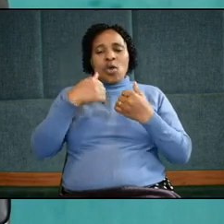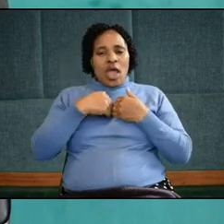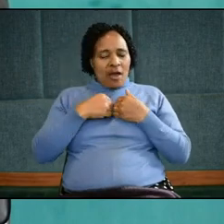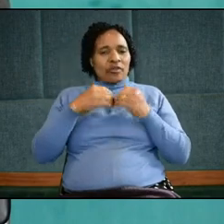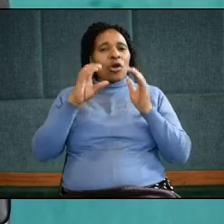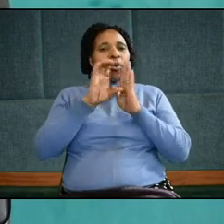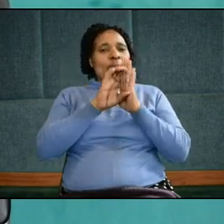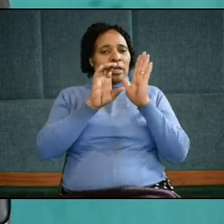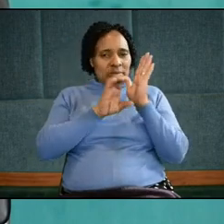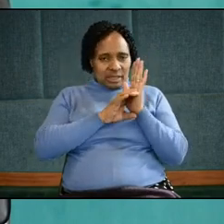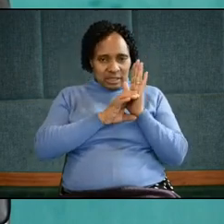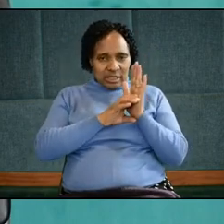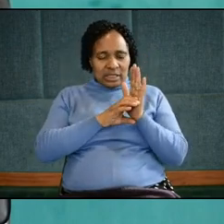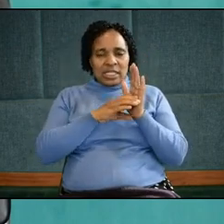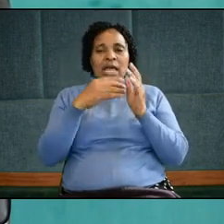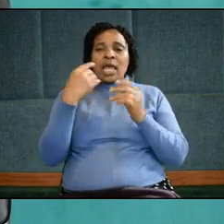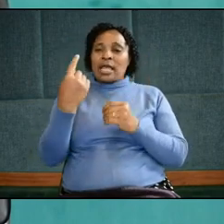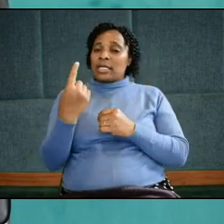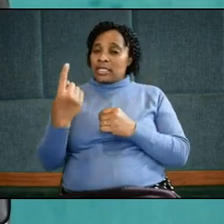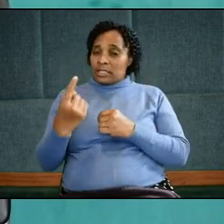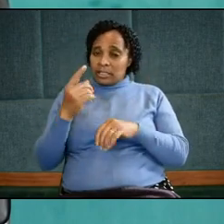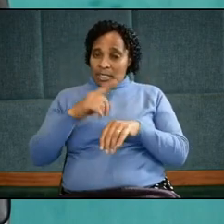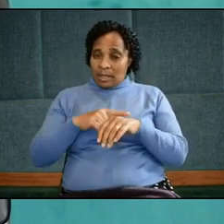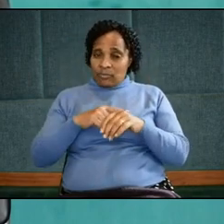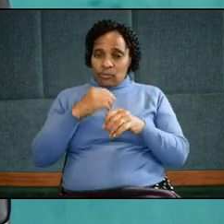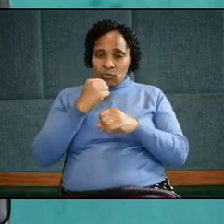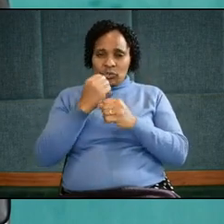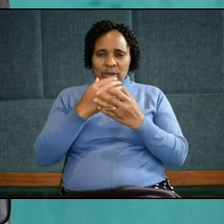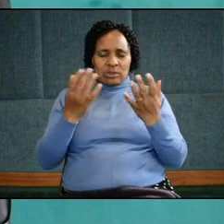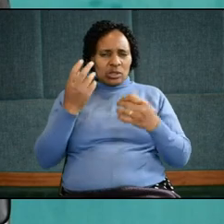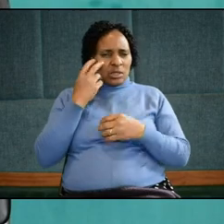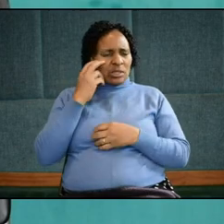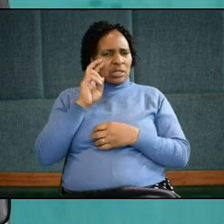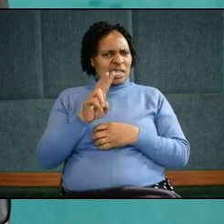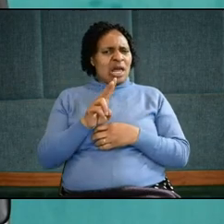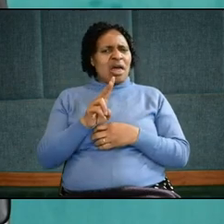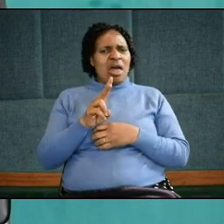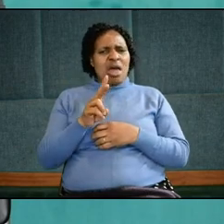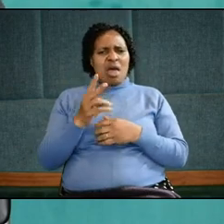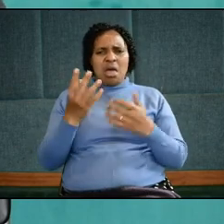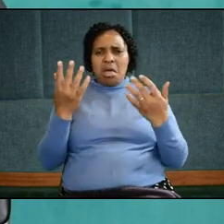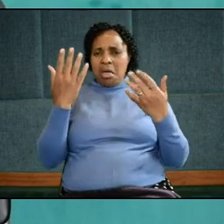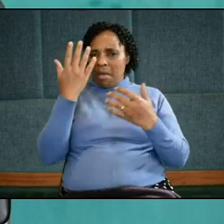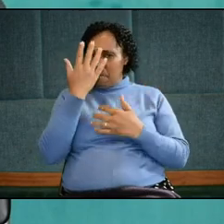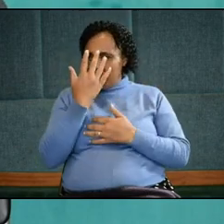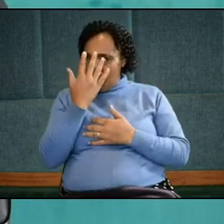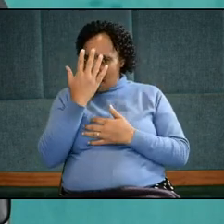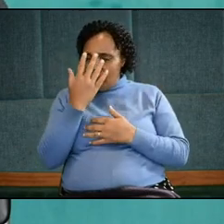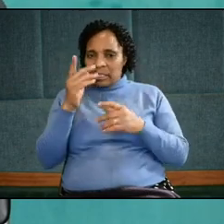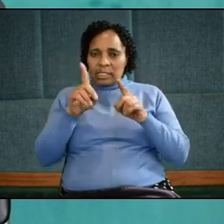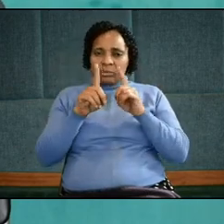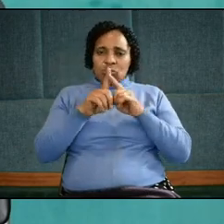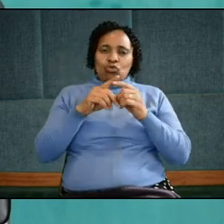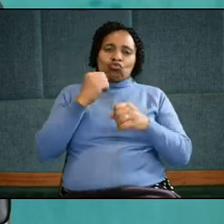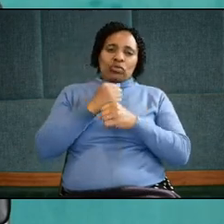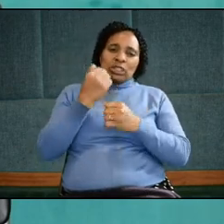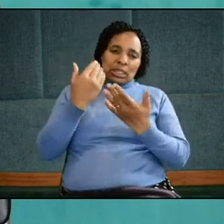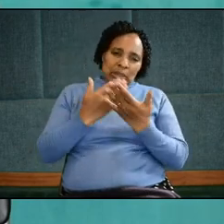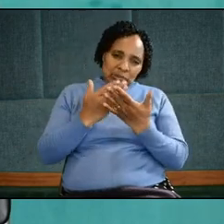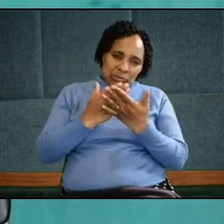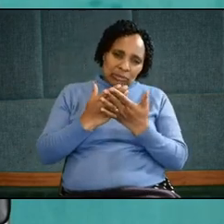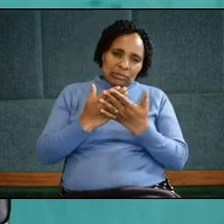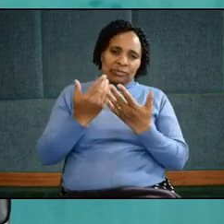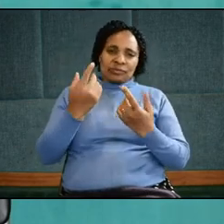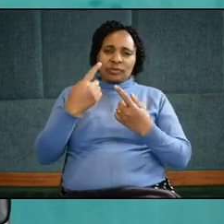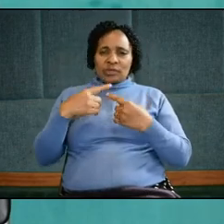that every single time you're doing something, you just look at it and have like a mirror. No, I am doing the right thing. I am doing the wrong thing.